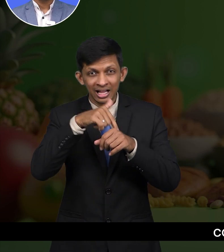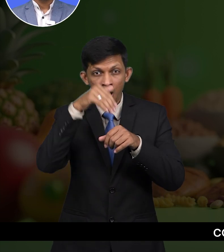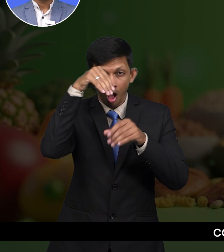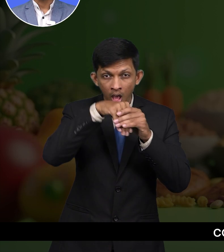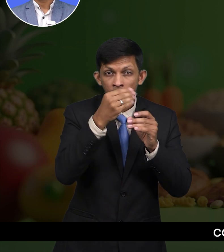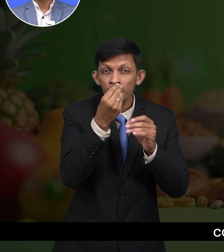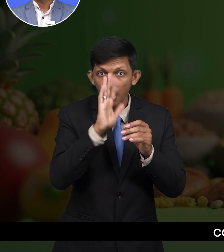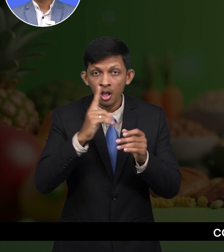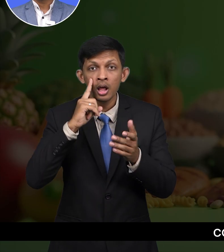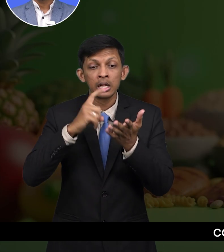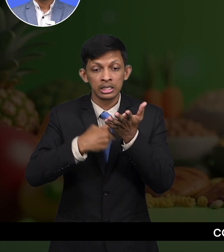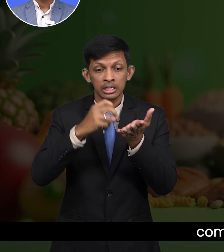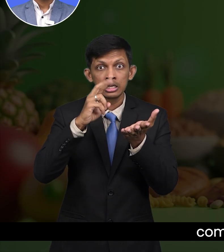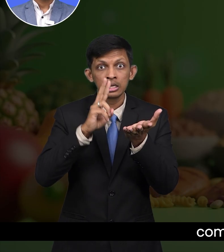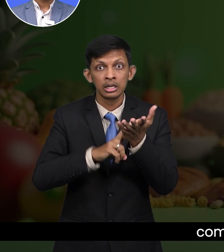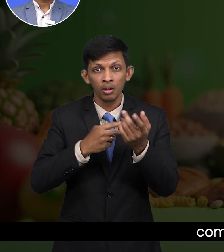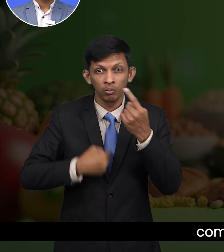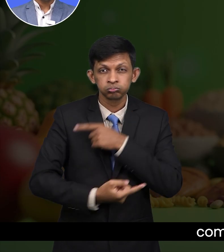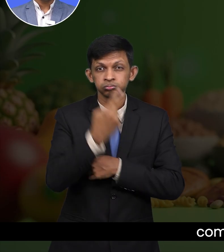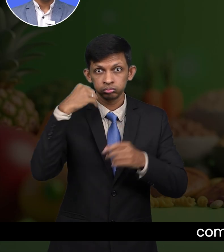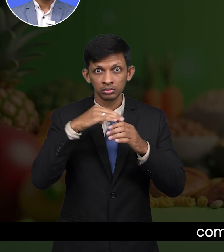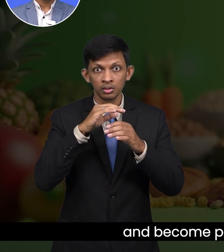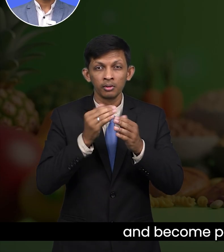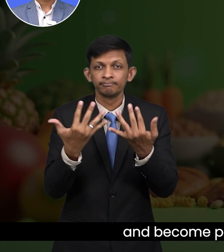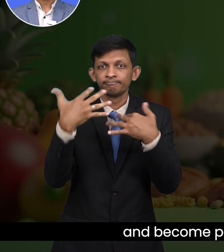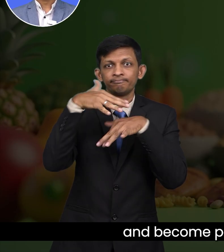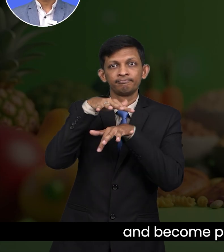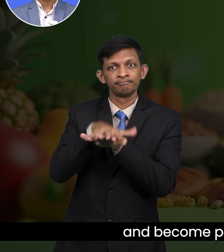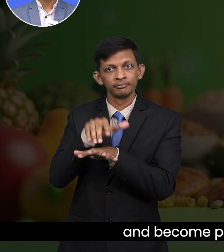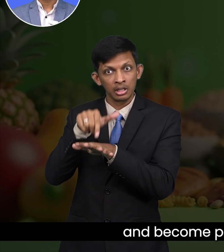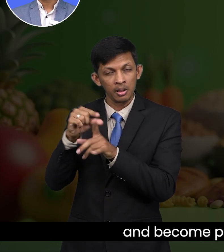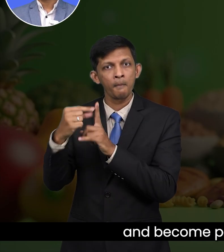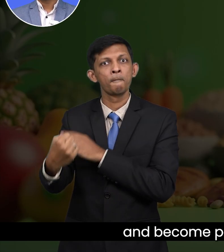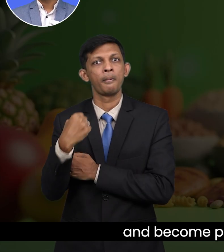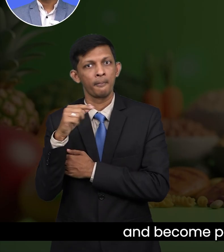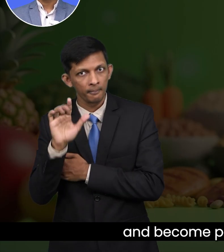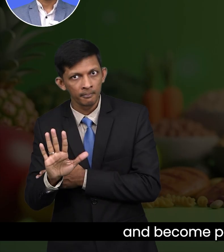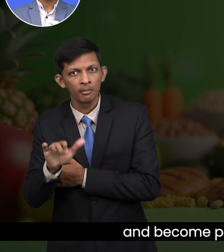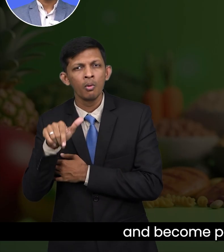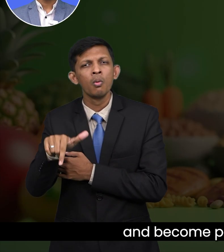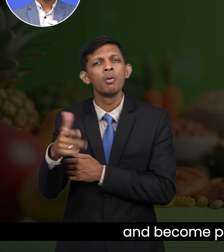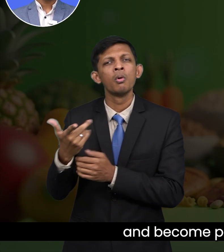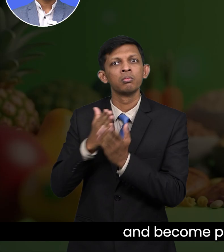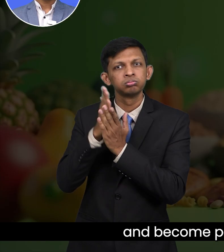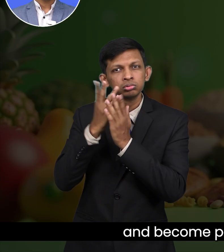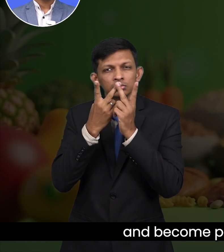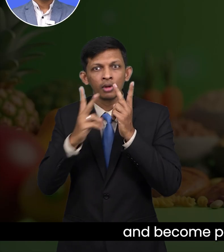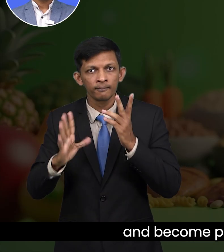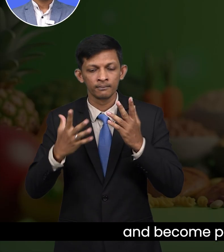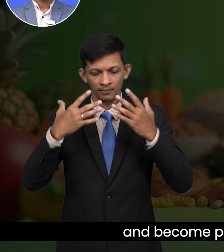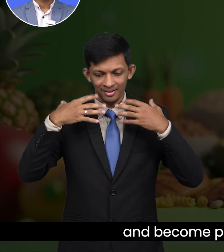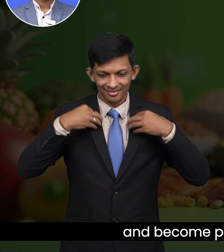calcium, and iron combine with proteins and become part of our organs and tissues.